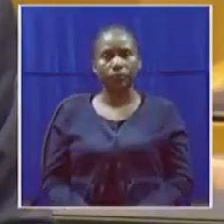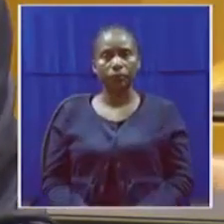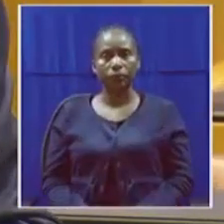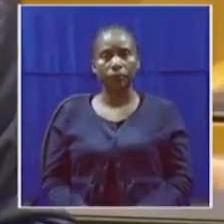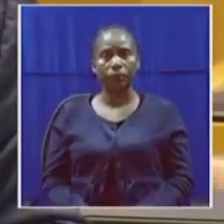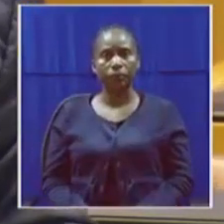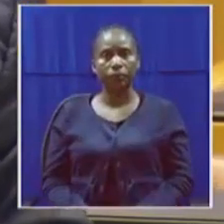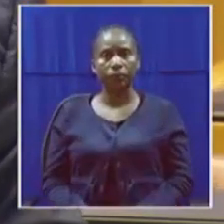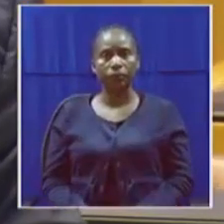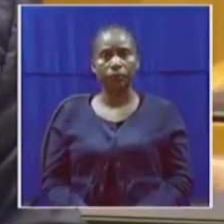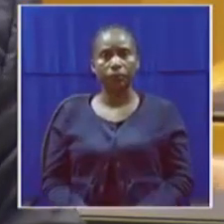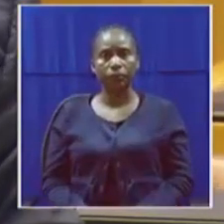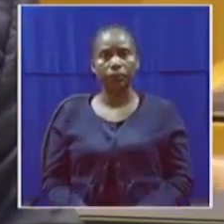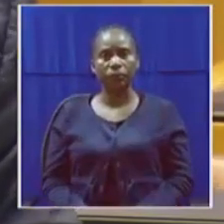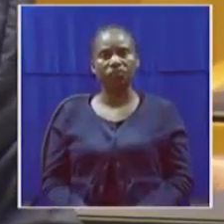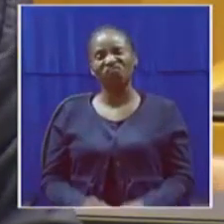Whether certain persons